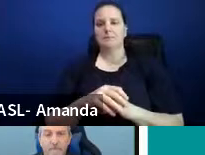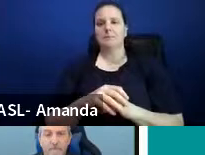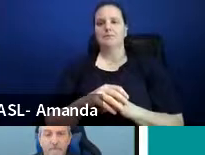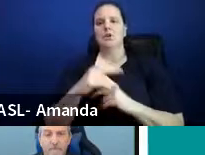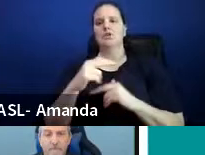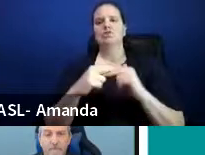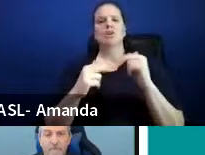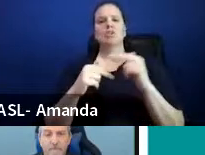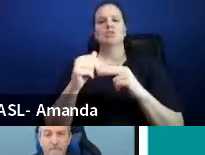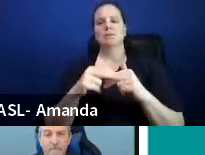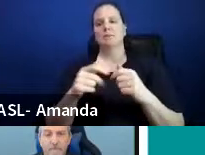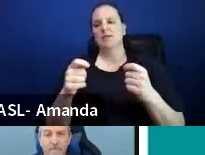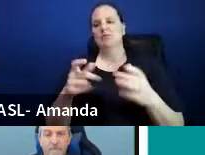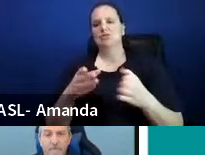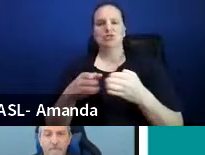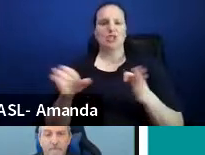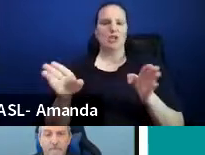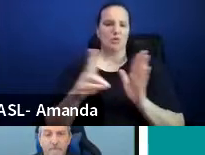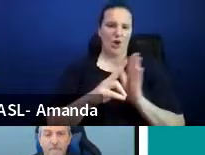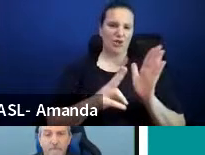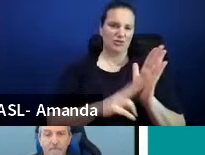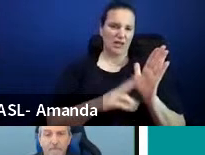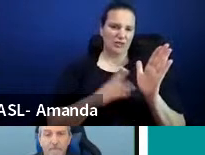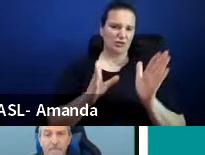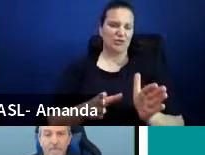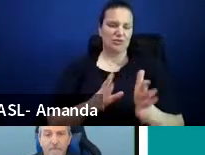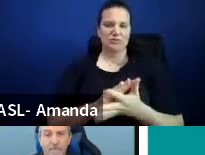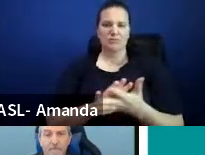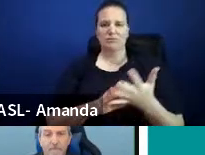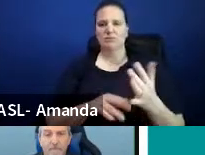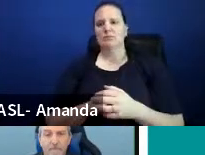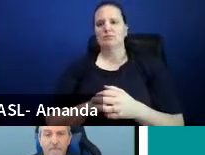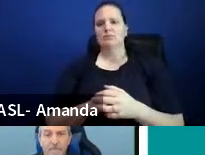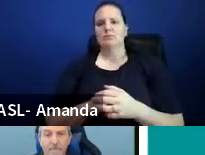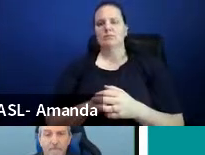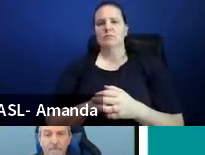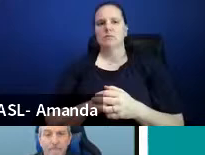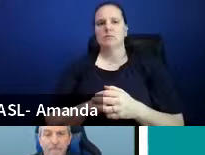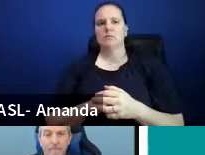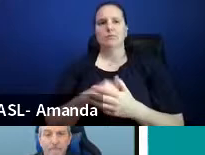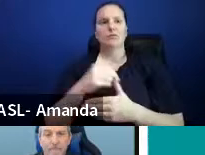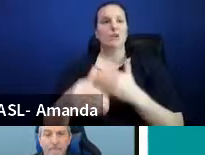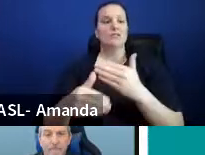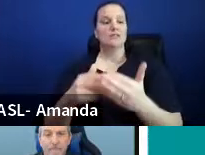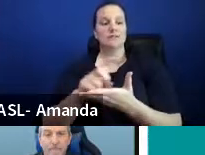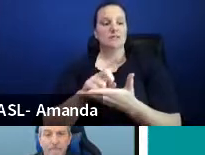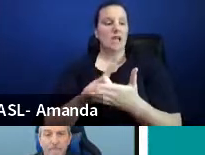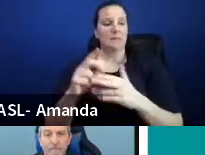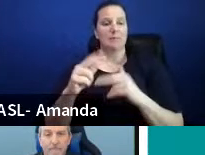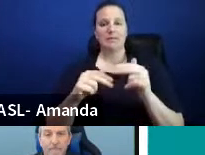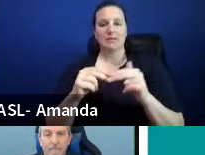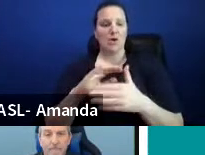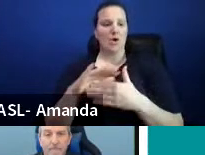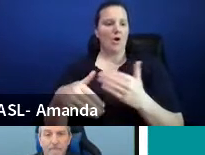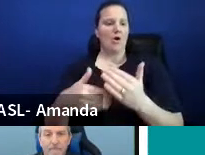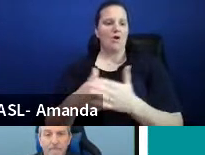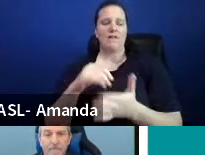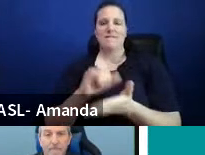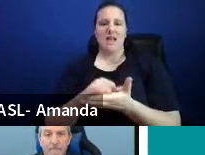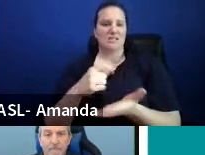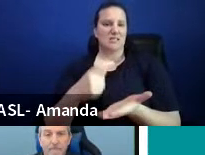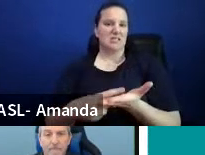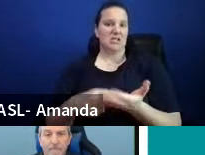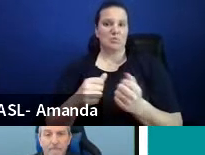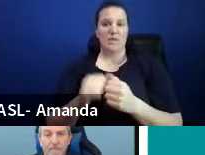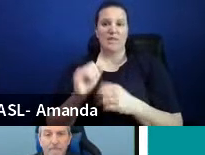construction manager, general contractor, progressive design, build. All of those things were discussed with the industry to